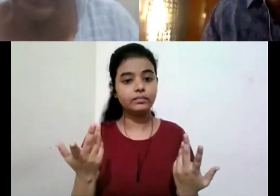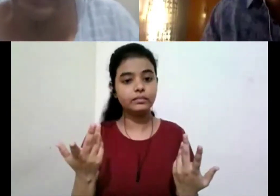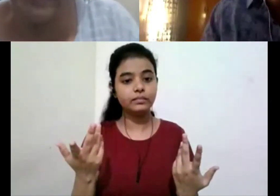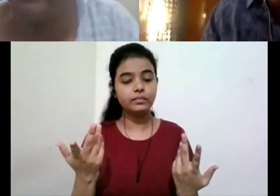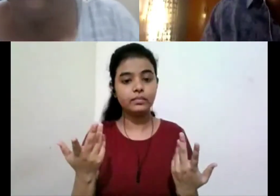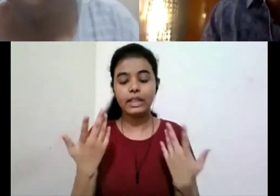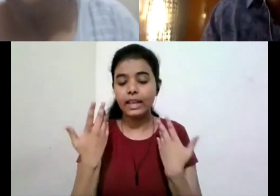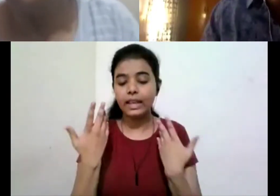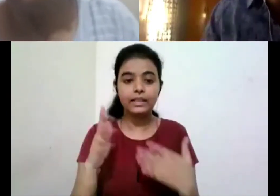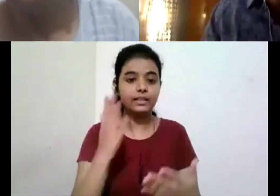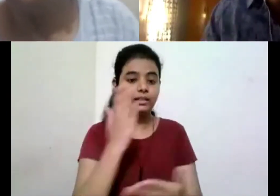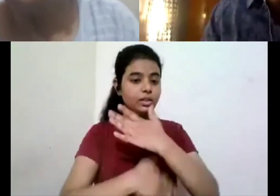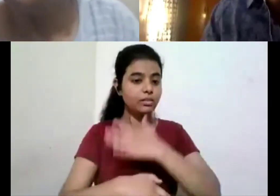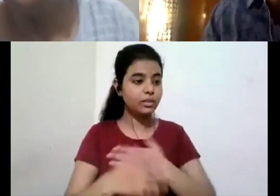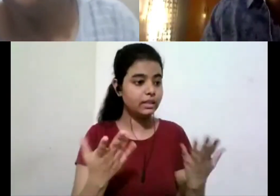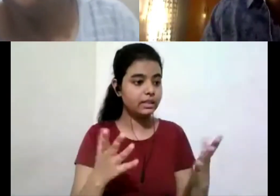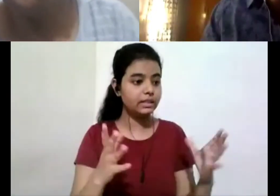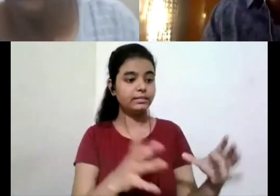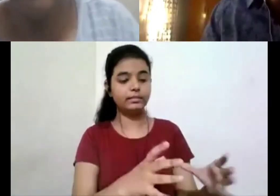disability